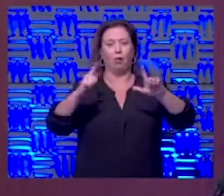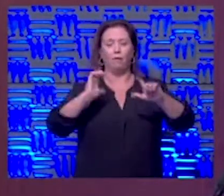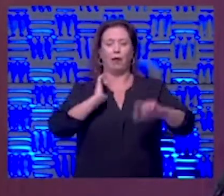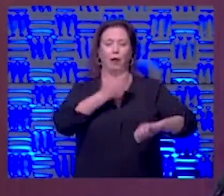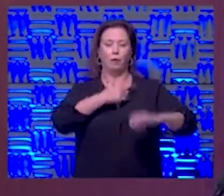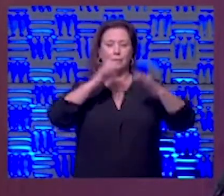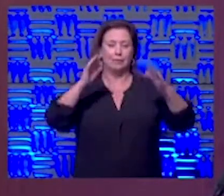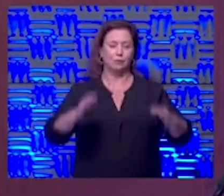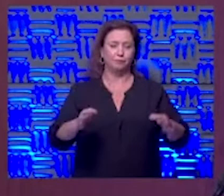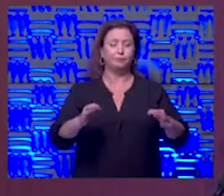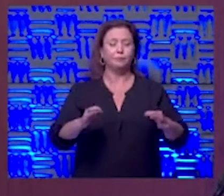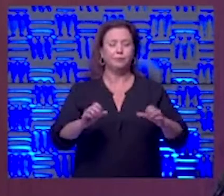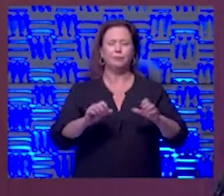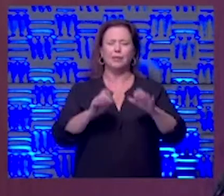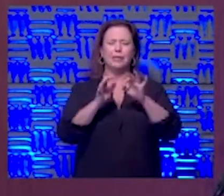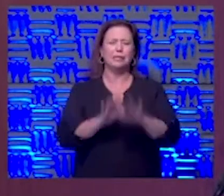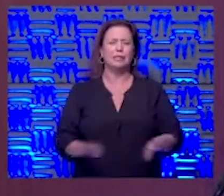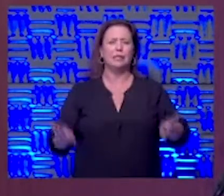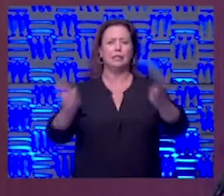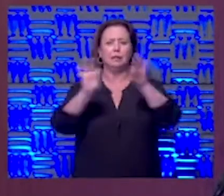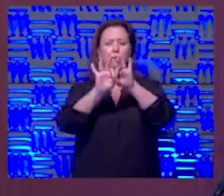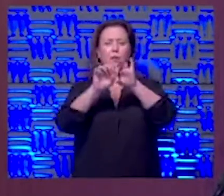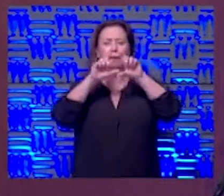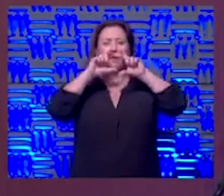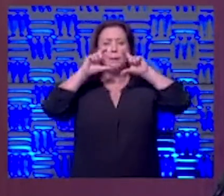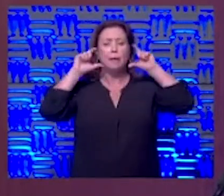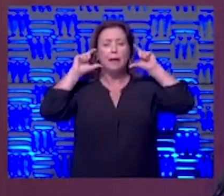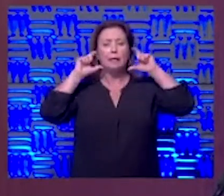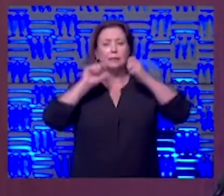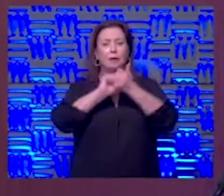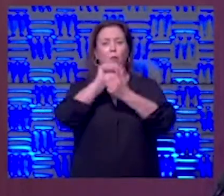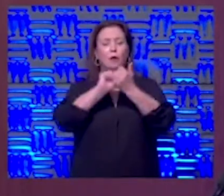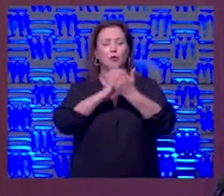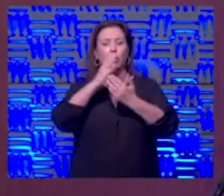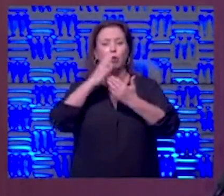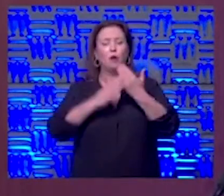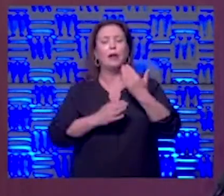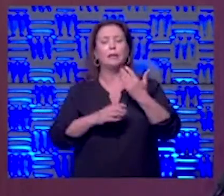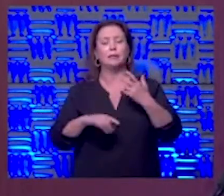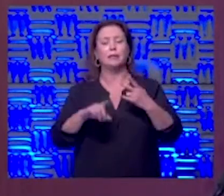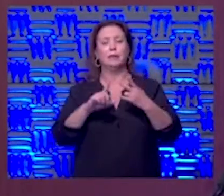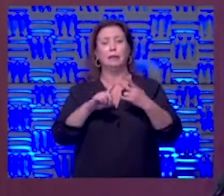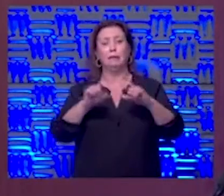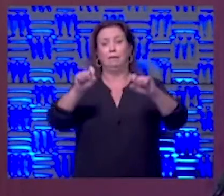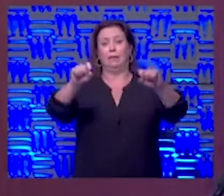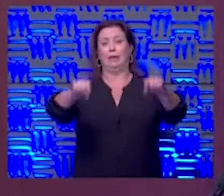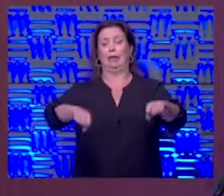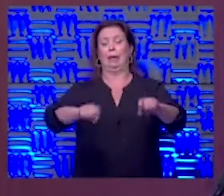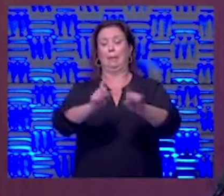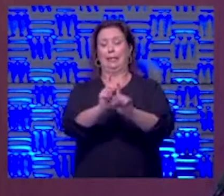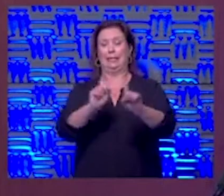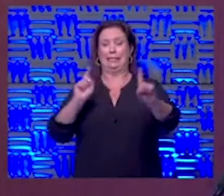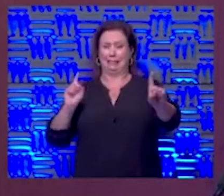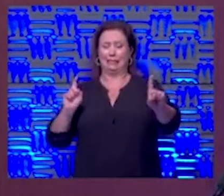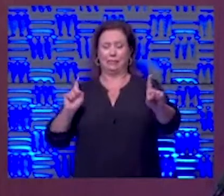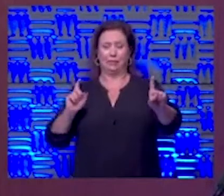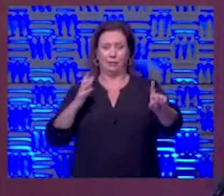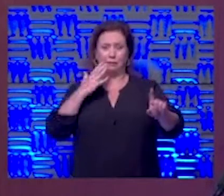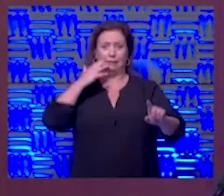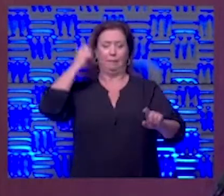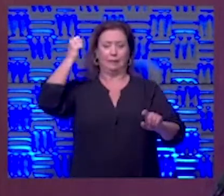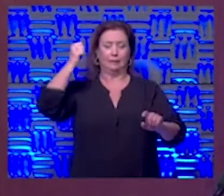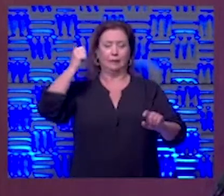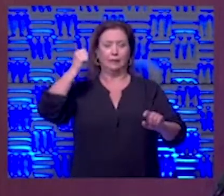key continues to be masks, hand hygiene, and if they can be distanced, to be distanced.